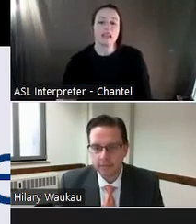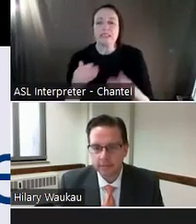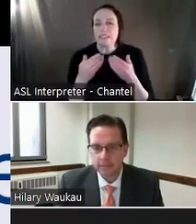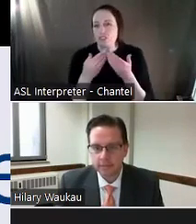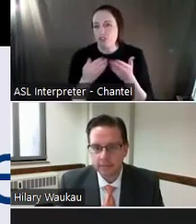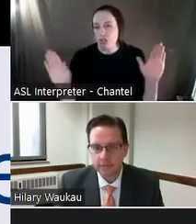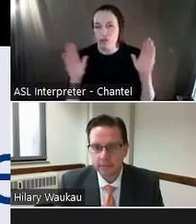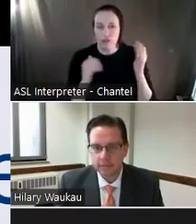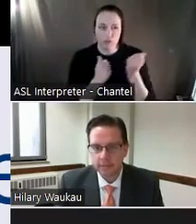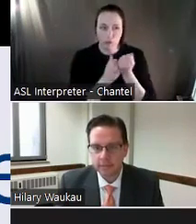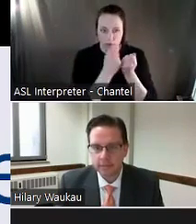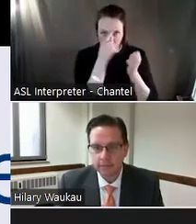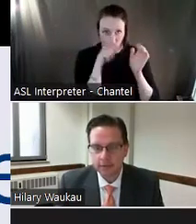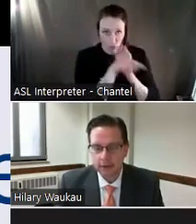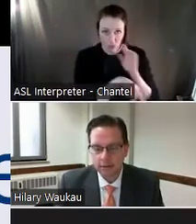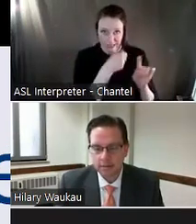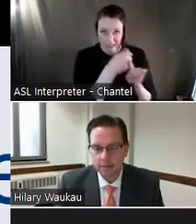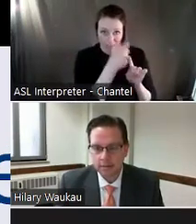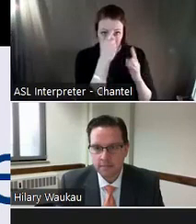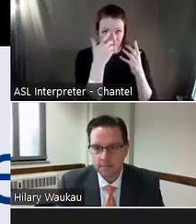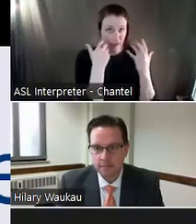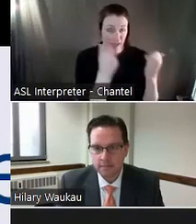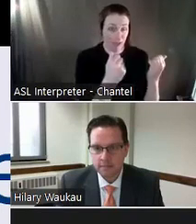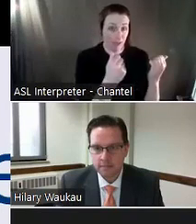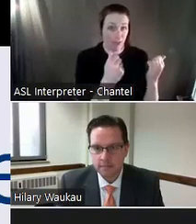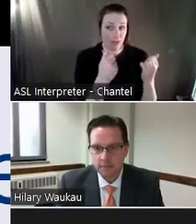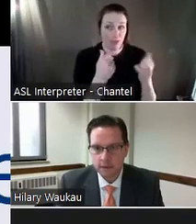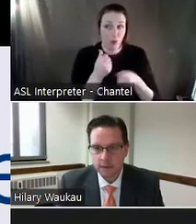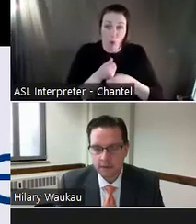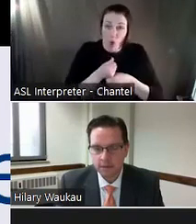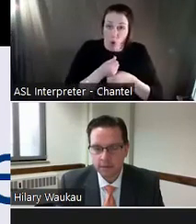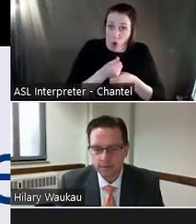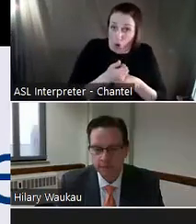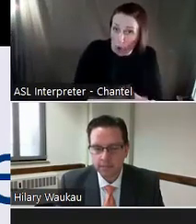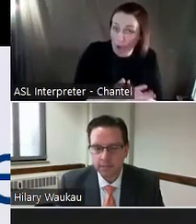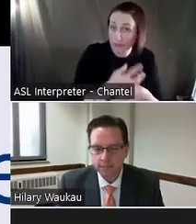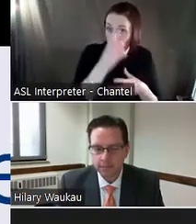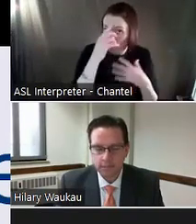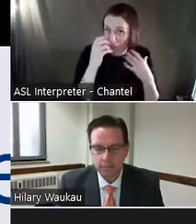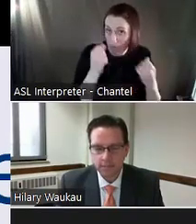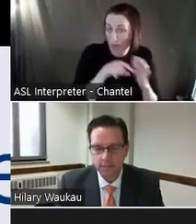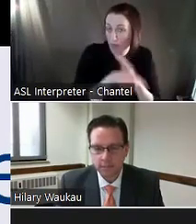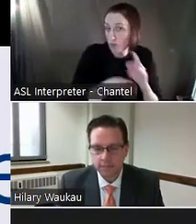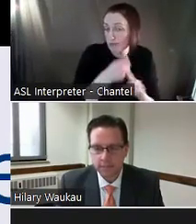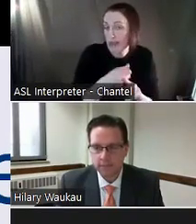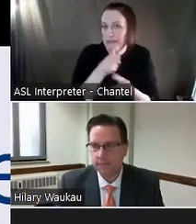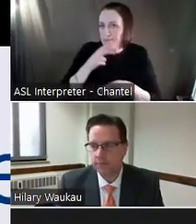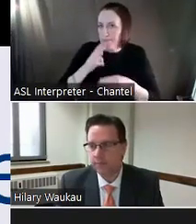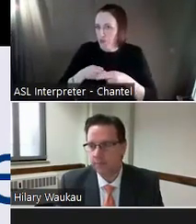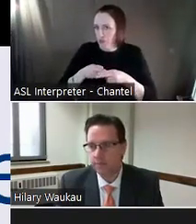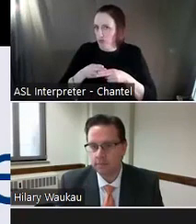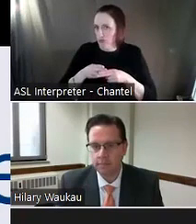mental health, and it doesn't specify the actual causes. So as I think about how we would implement, we would